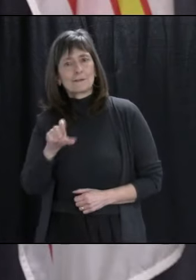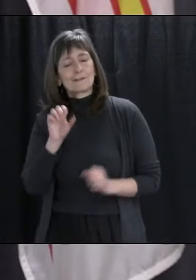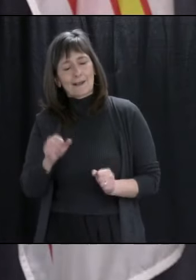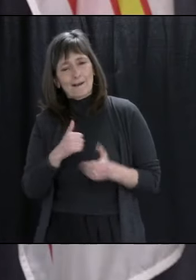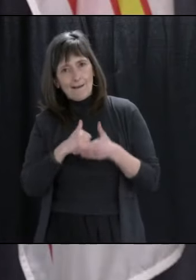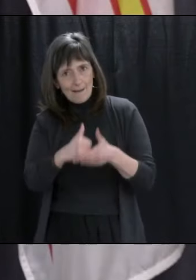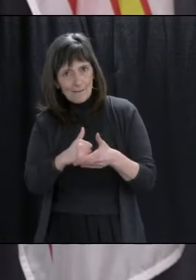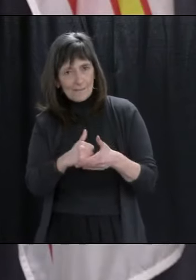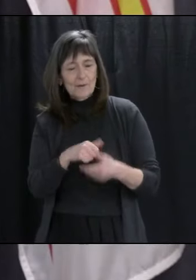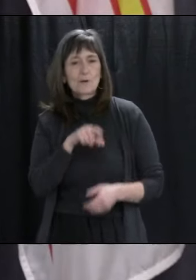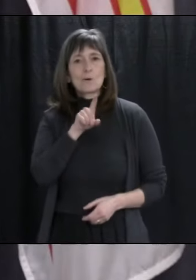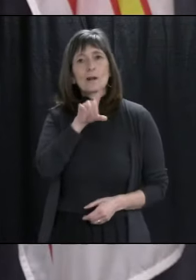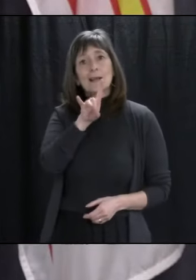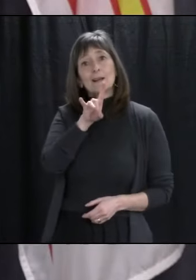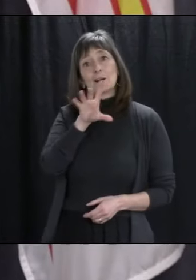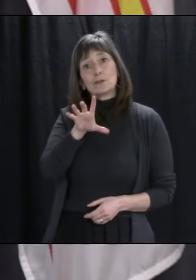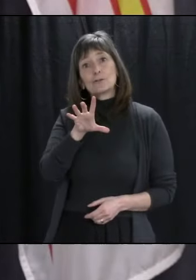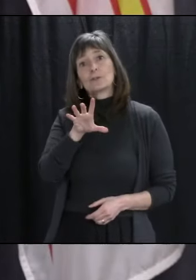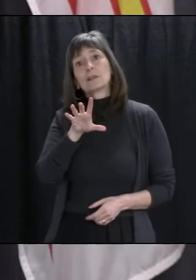call